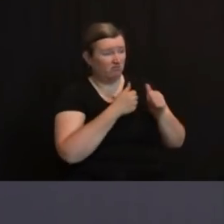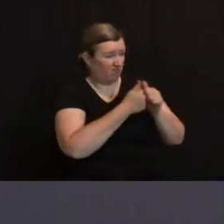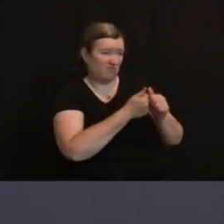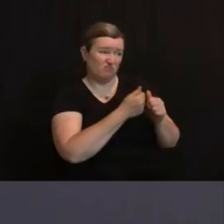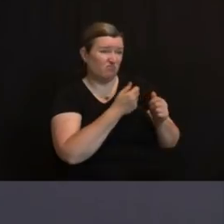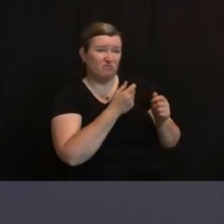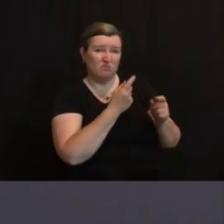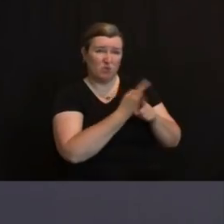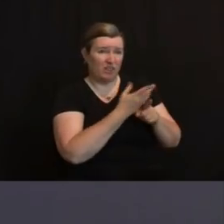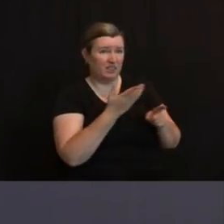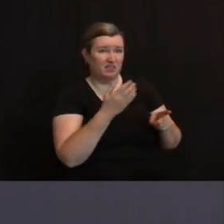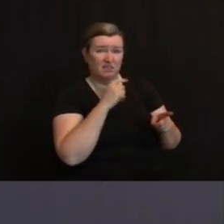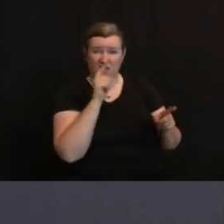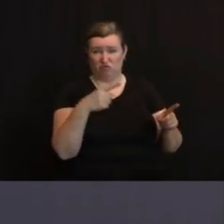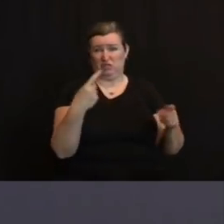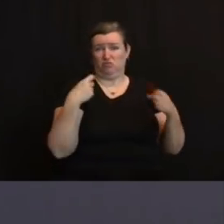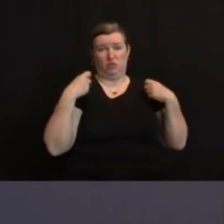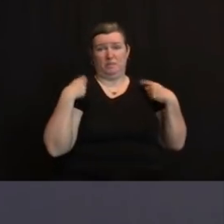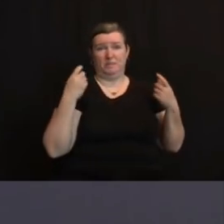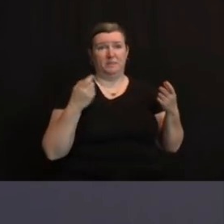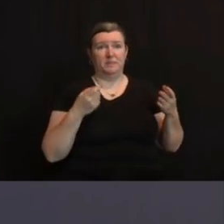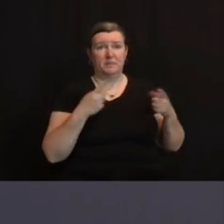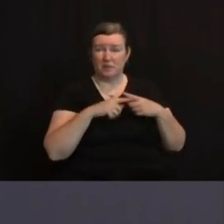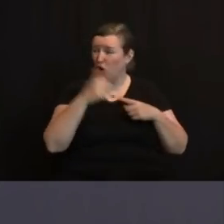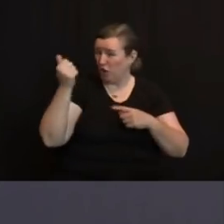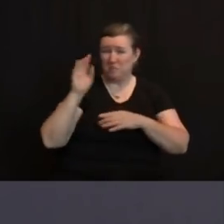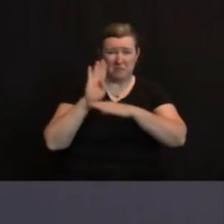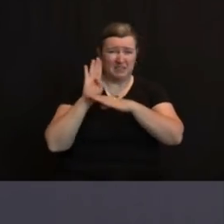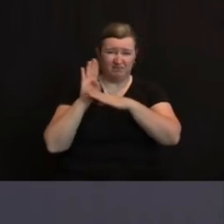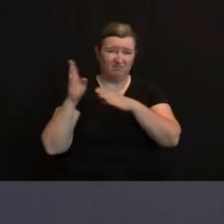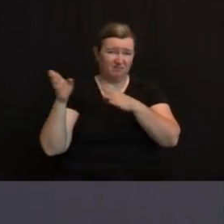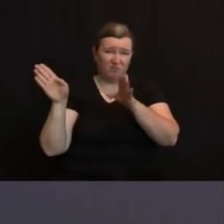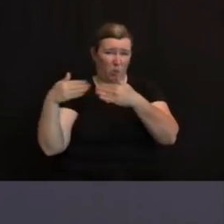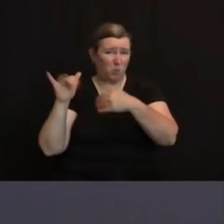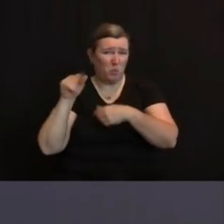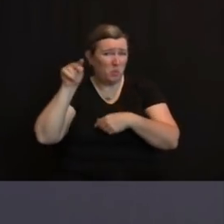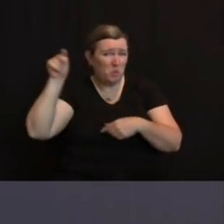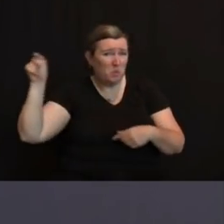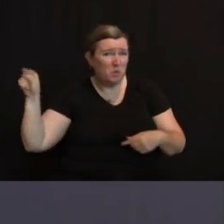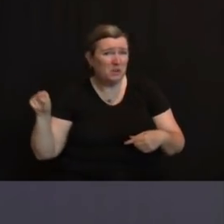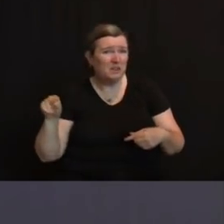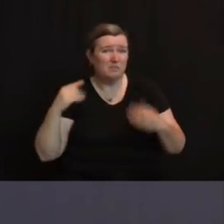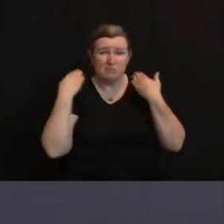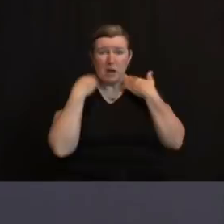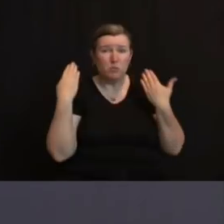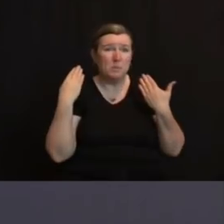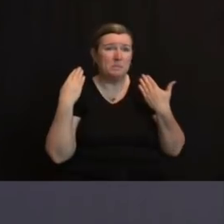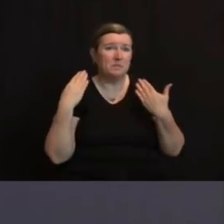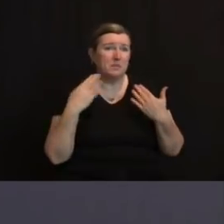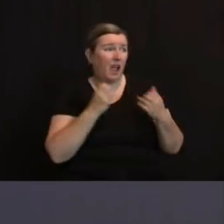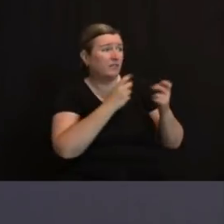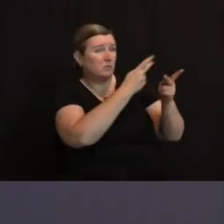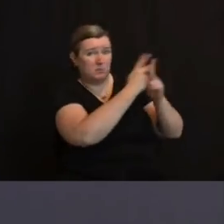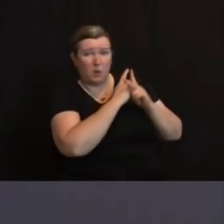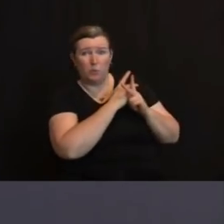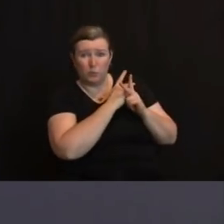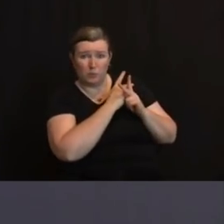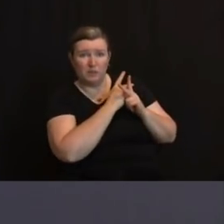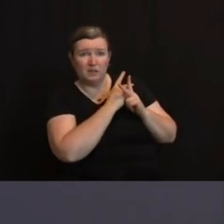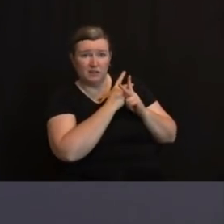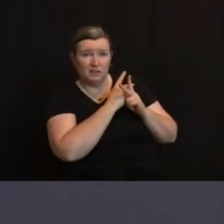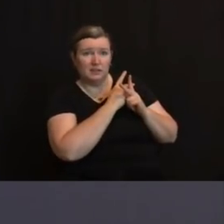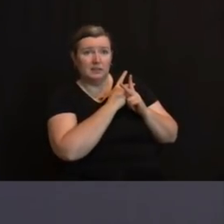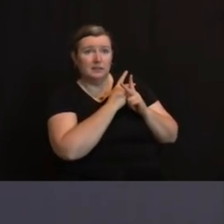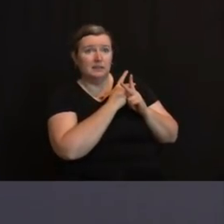closed. Again, if we could get the ability to borrow, the ability to get a bunch